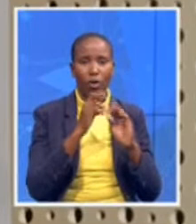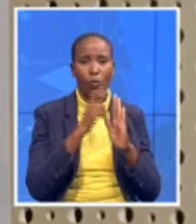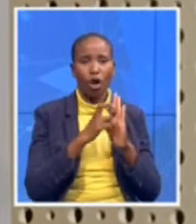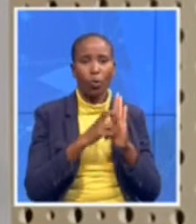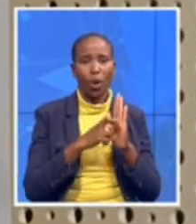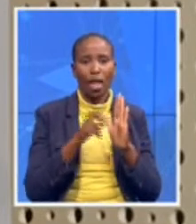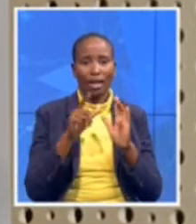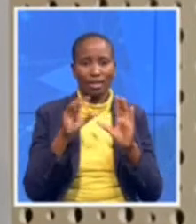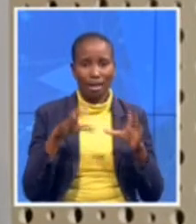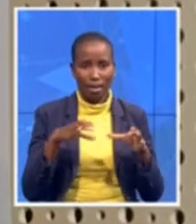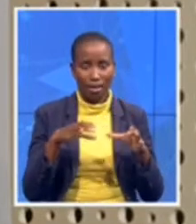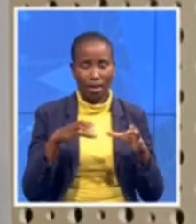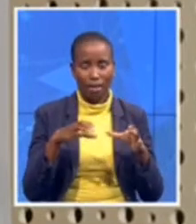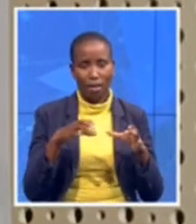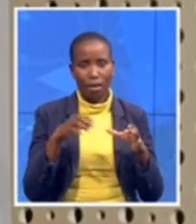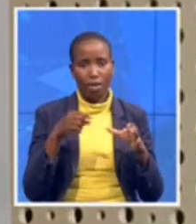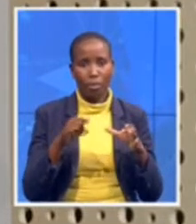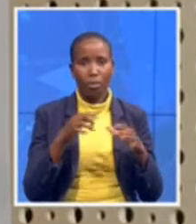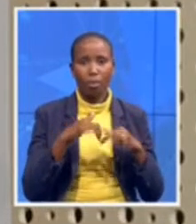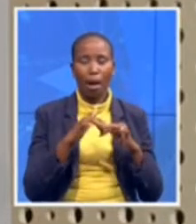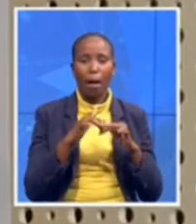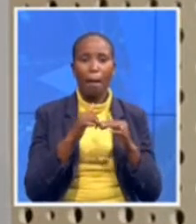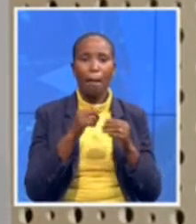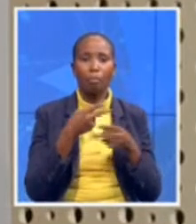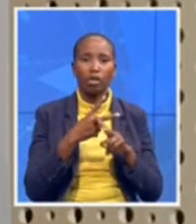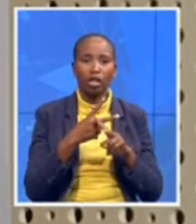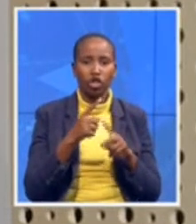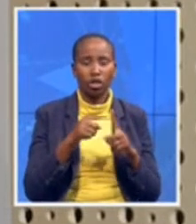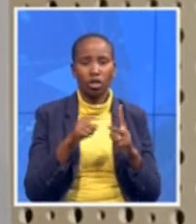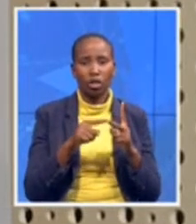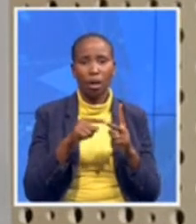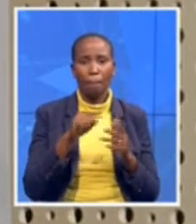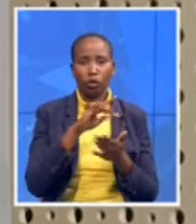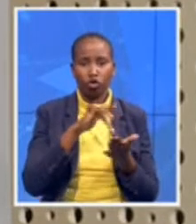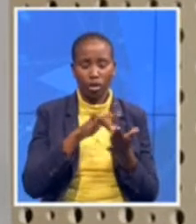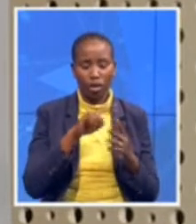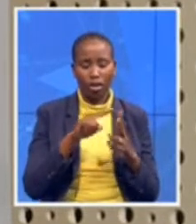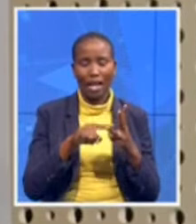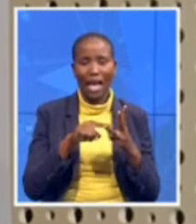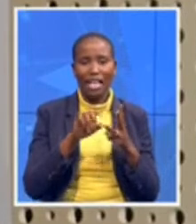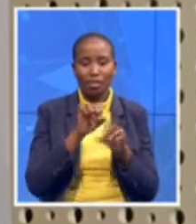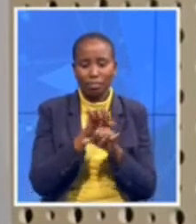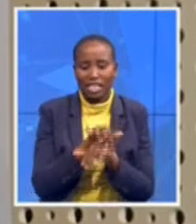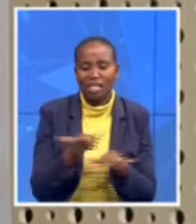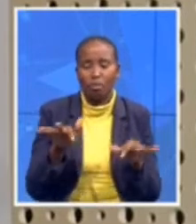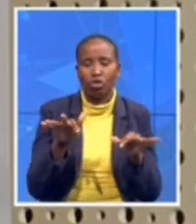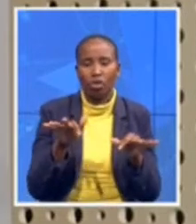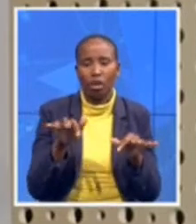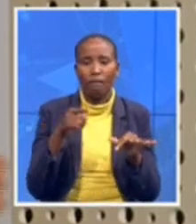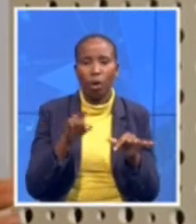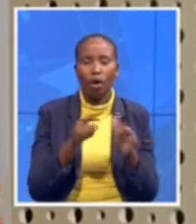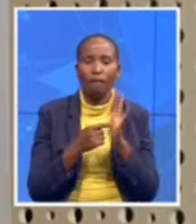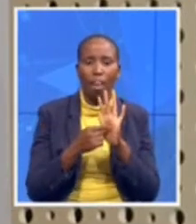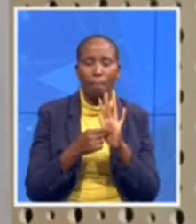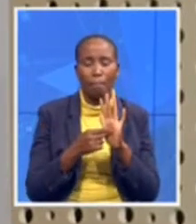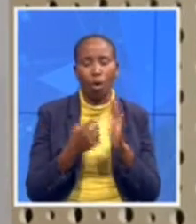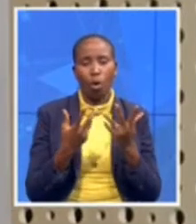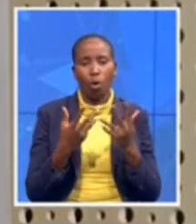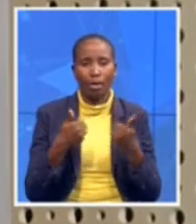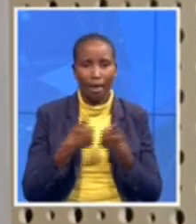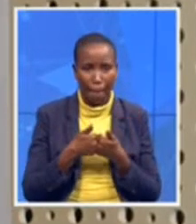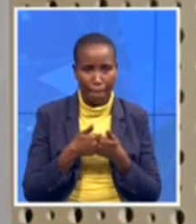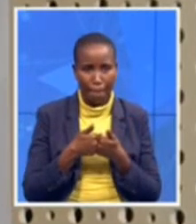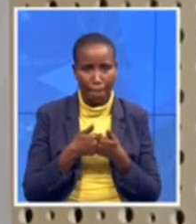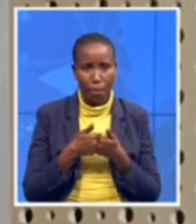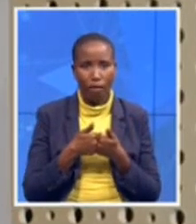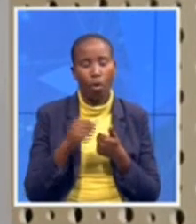production, possession, and distribution of films, games, and certain publications. The object